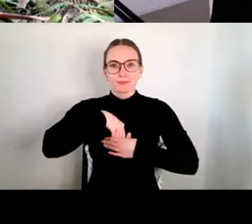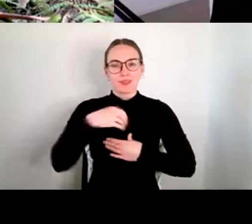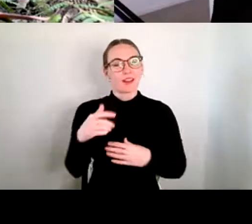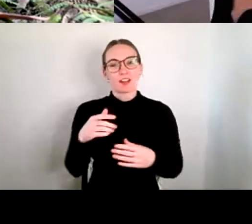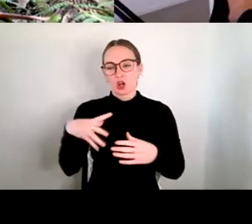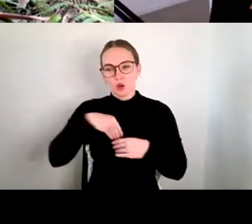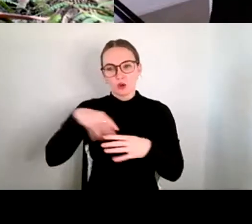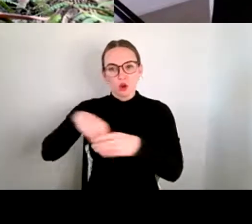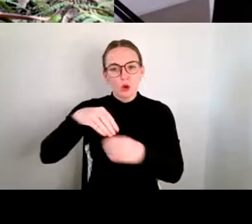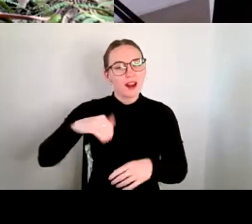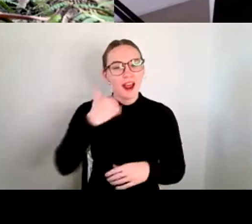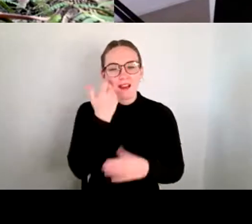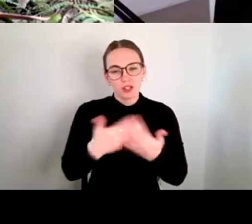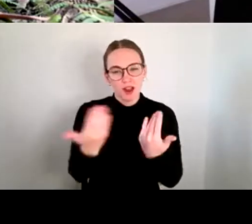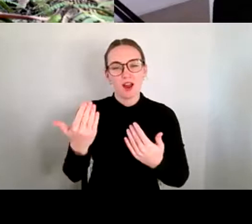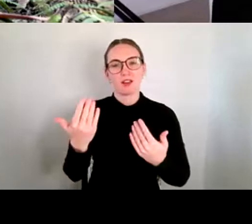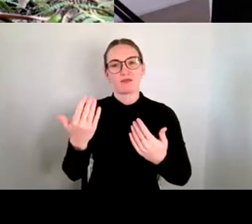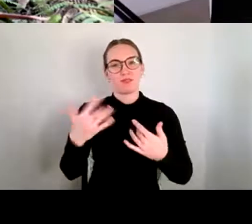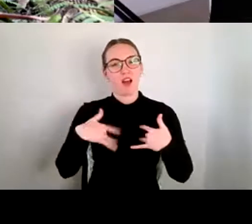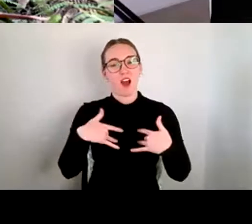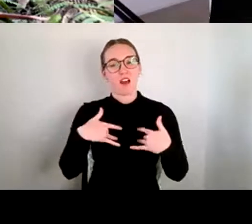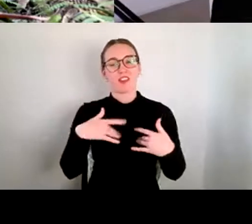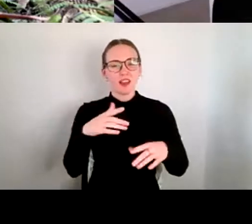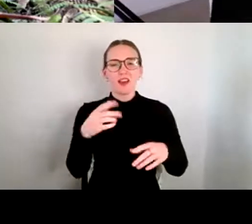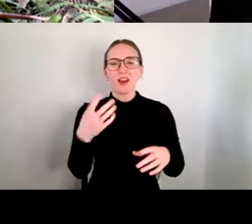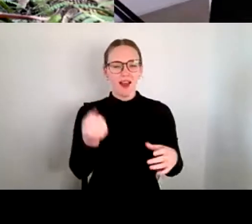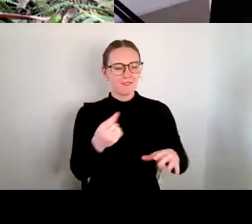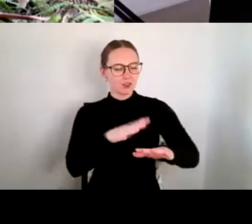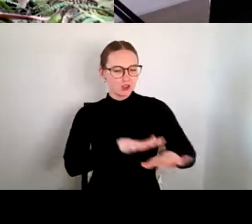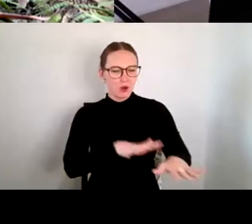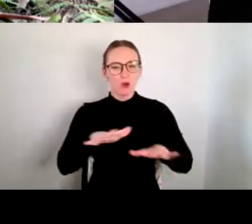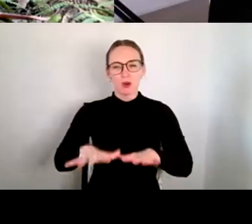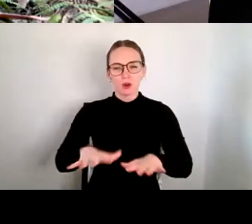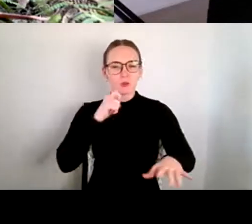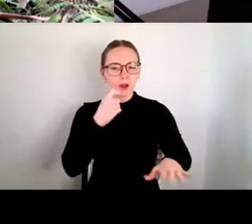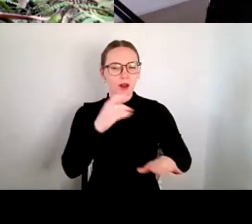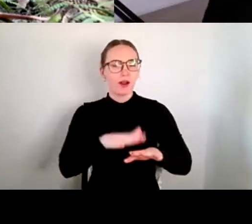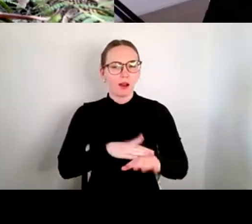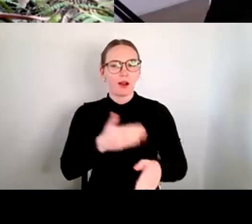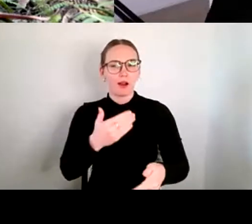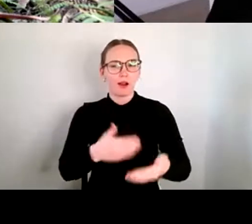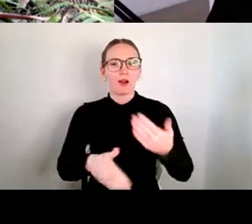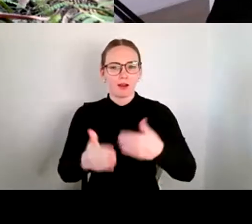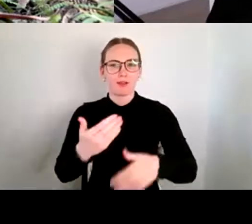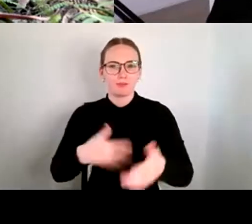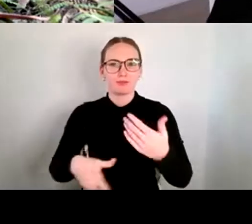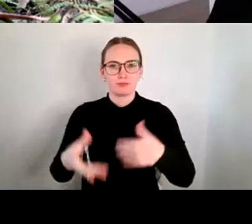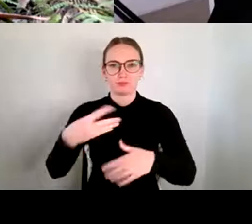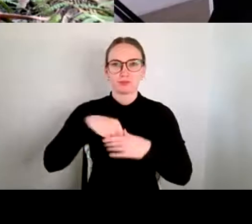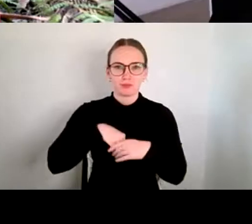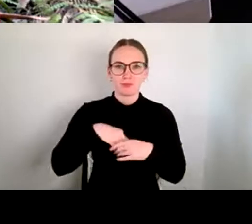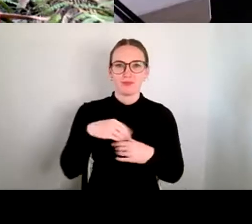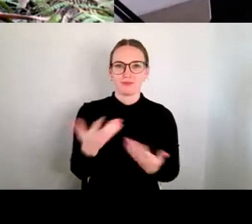slowness, it seeps in, you know, it seeps into your soul and the way that you move around on a